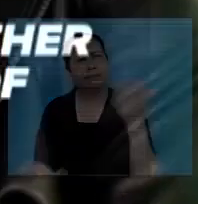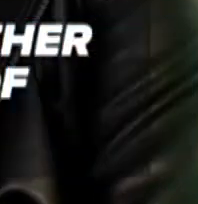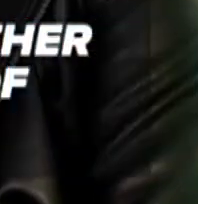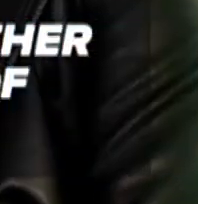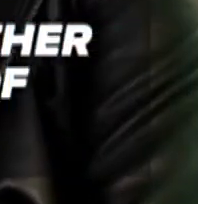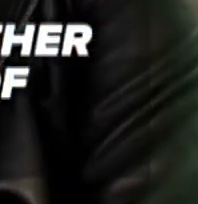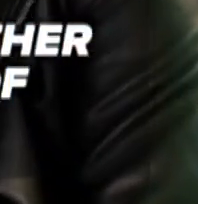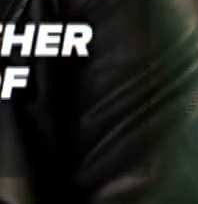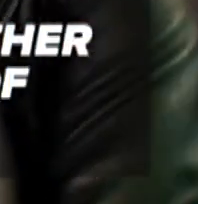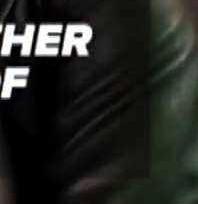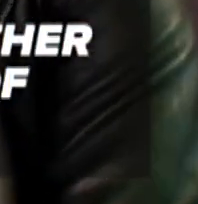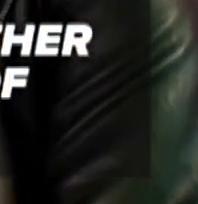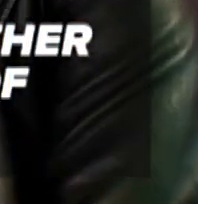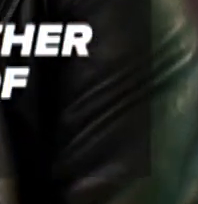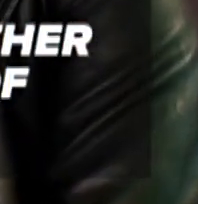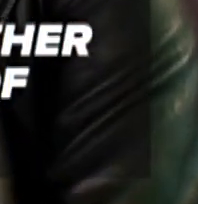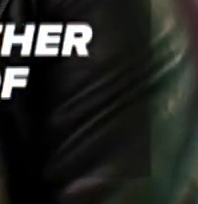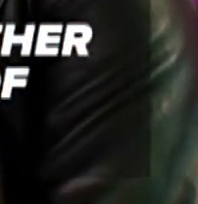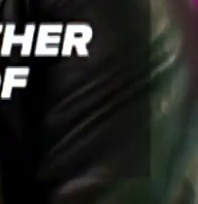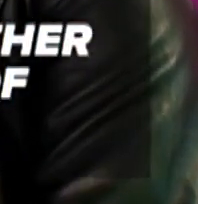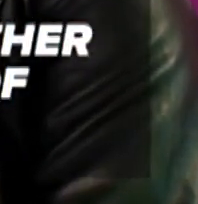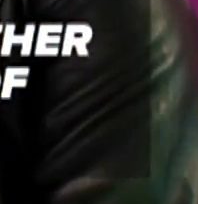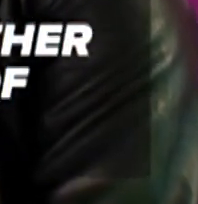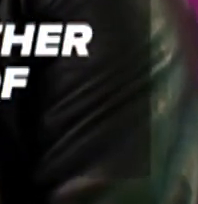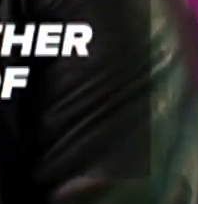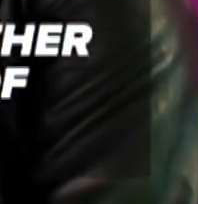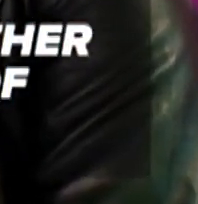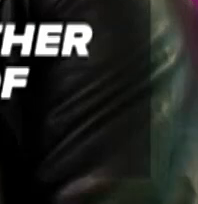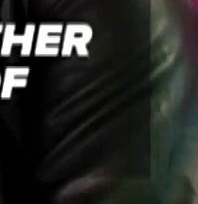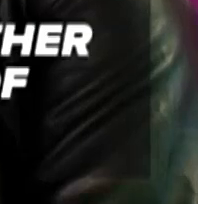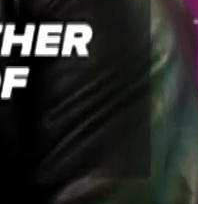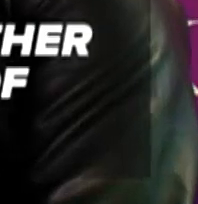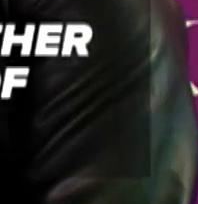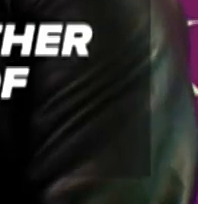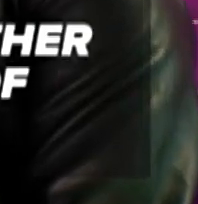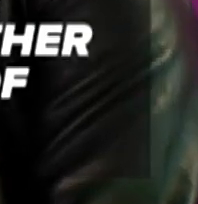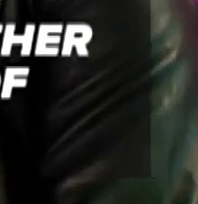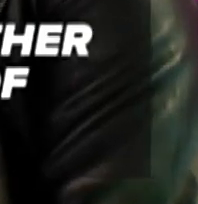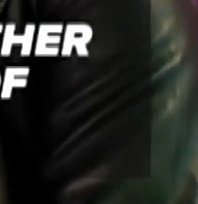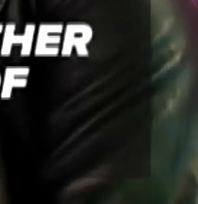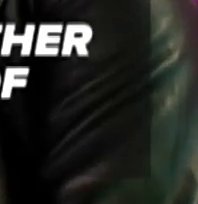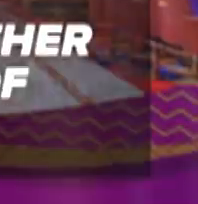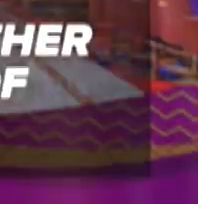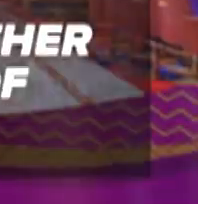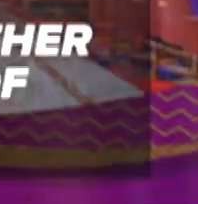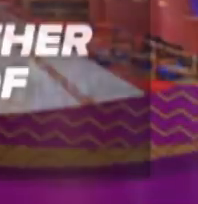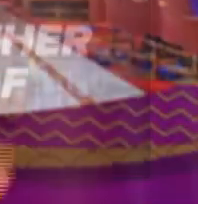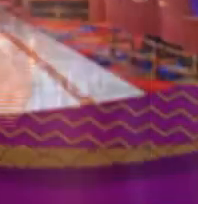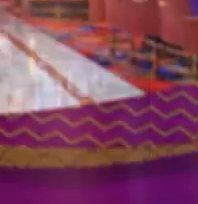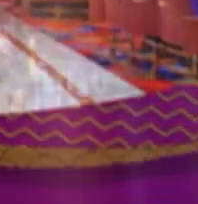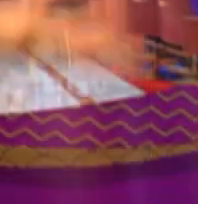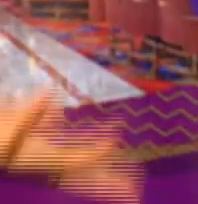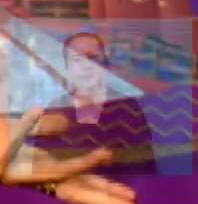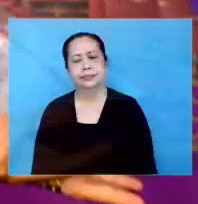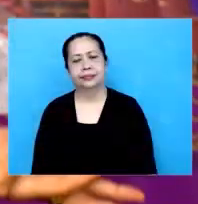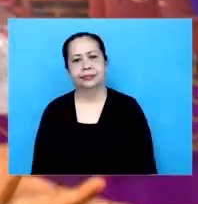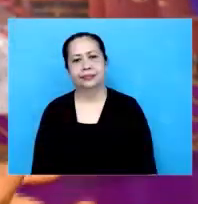us to not be together for a while, like a lot of relationships. Yes. Noong una